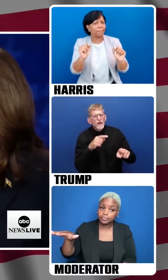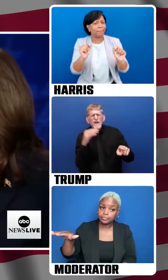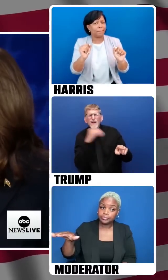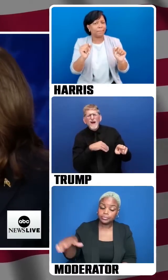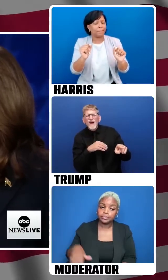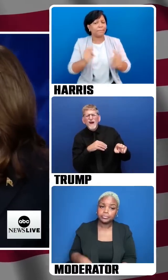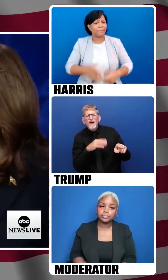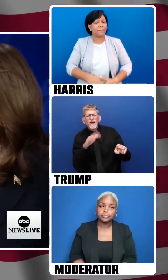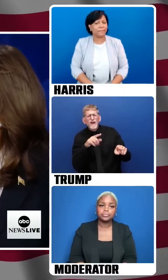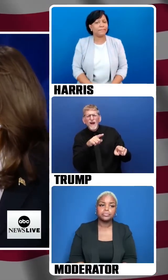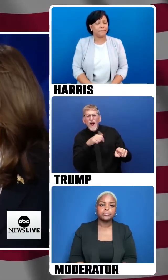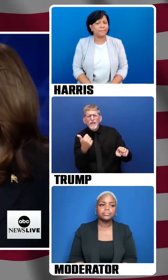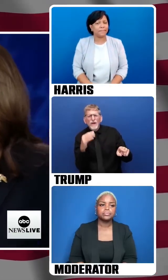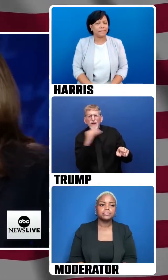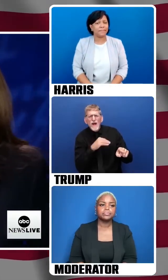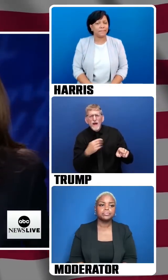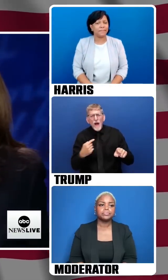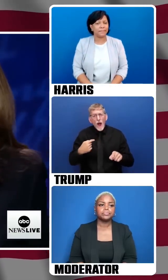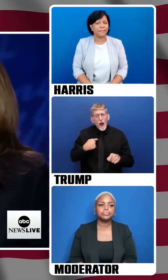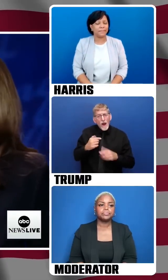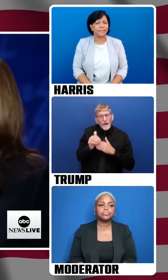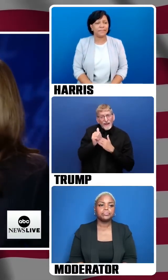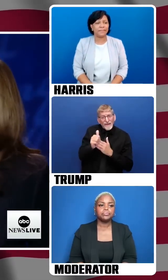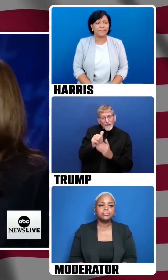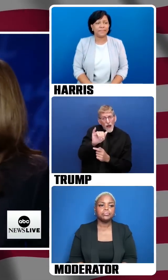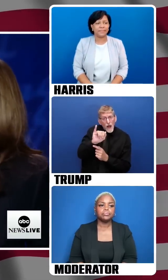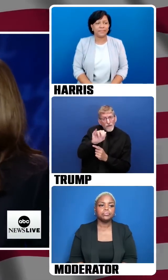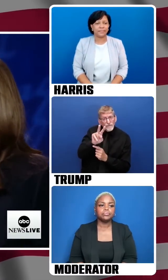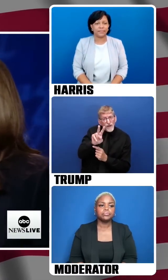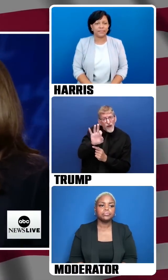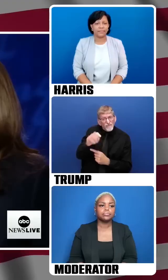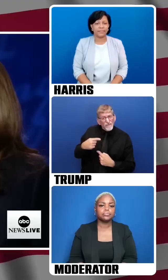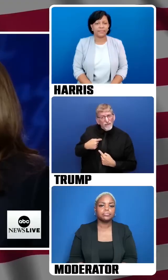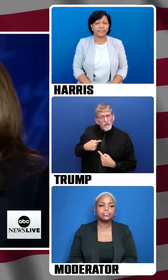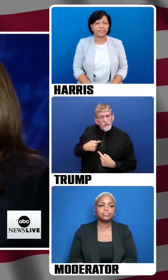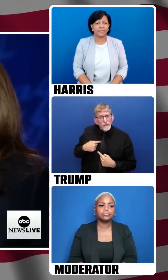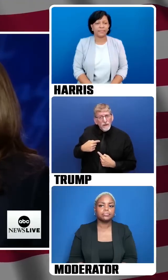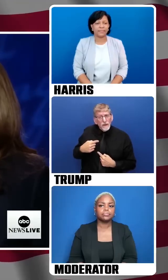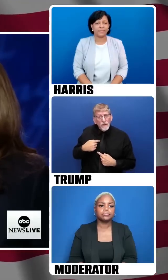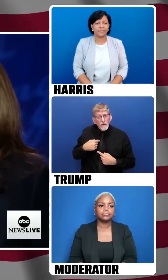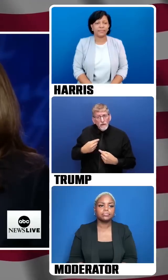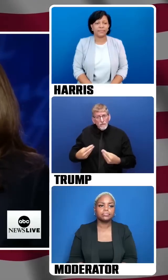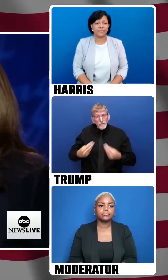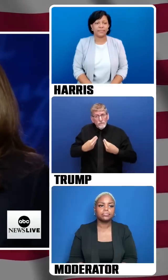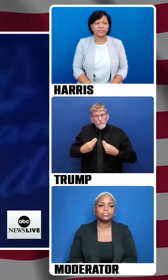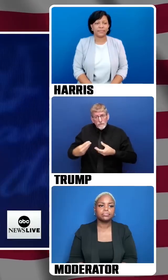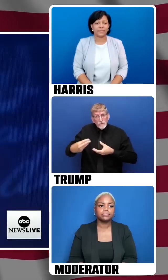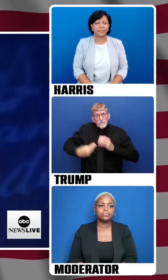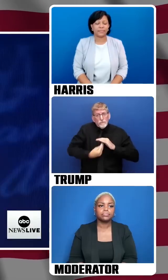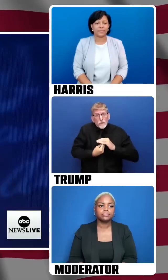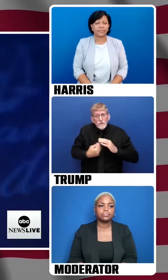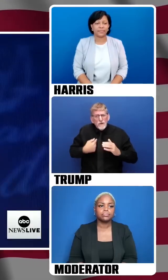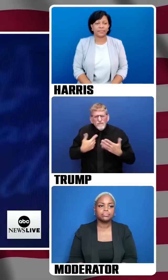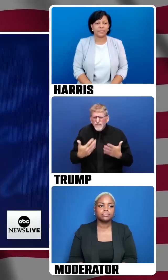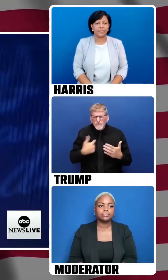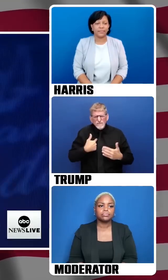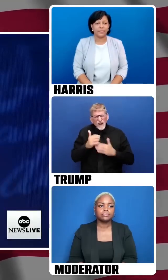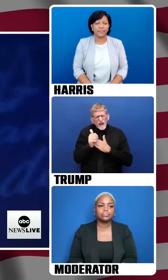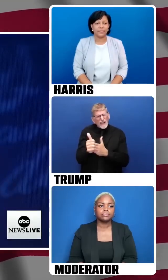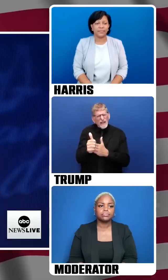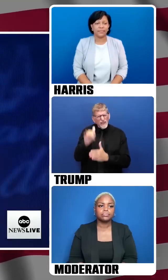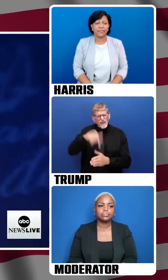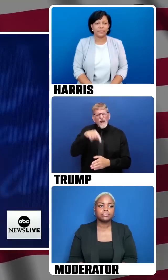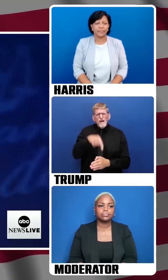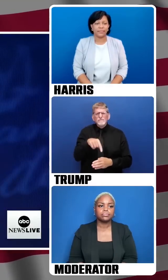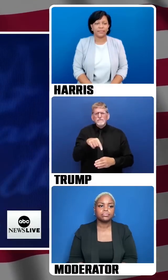been a leader on IVF, which is fertilization. The IVF, I have been a leader. In fact, when they got a